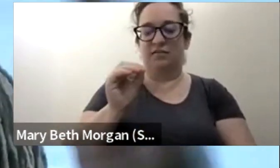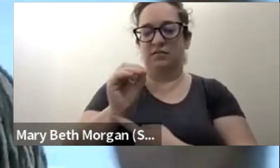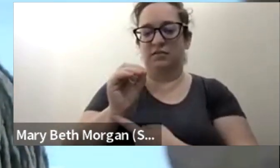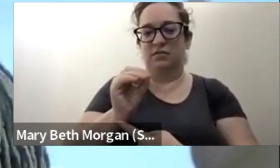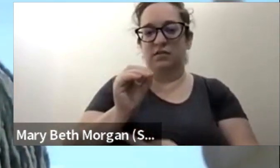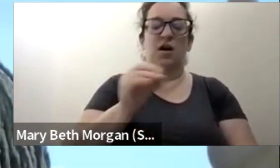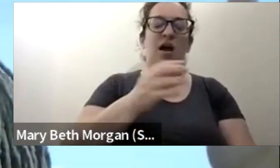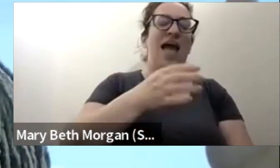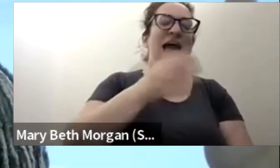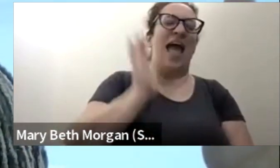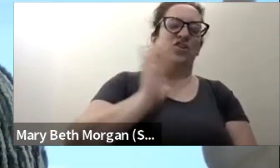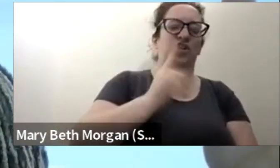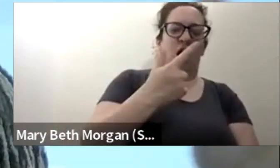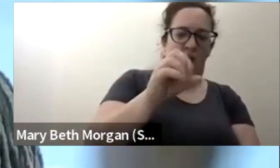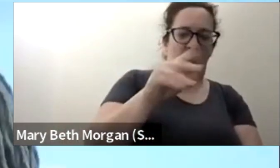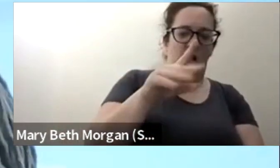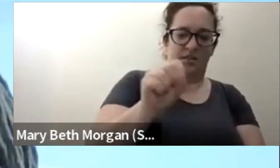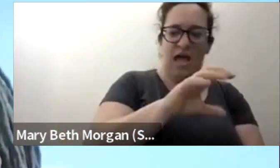Shipwrecks,